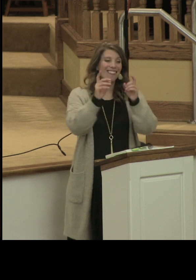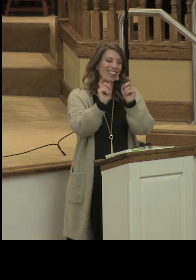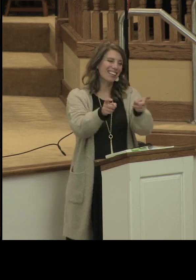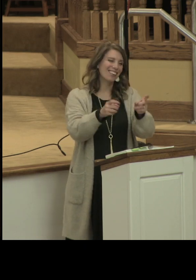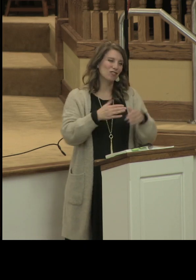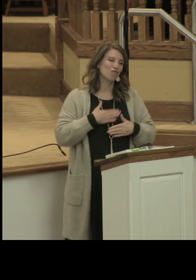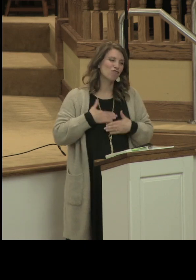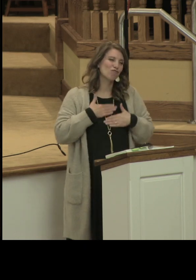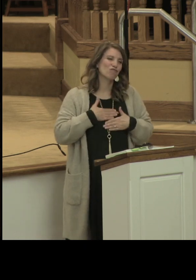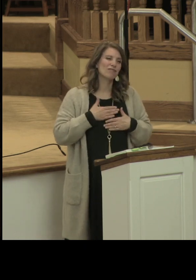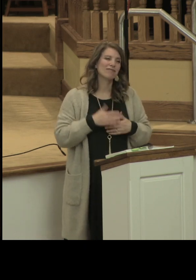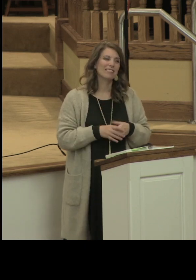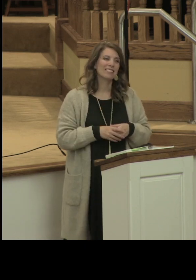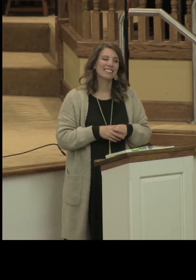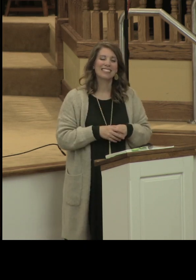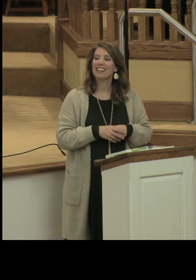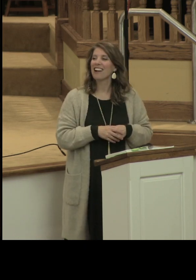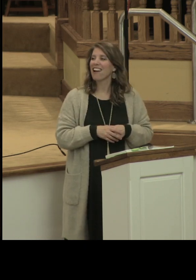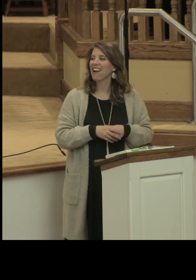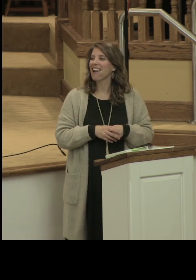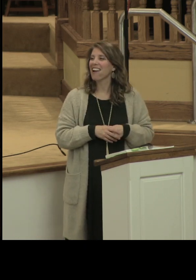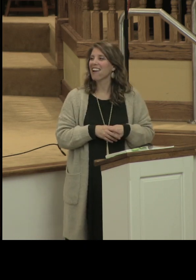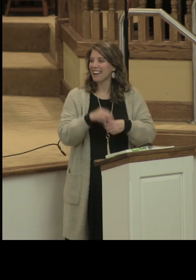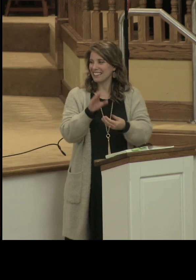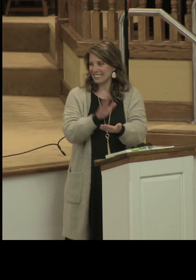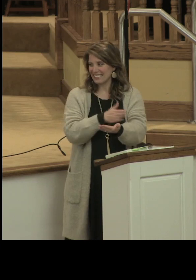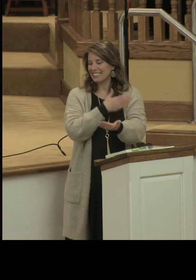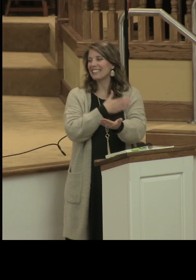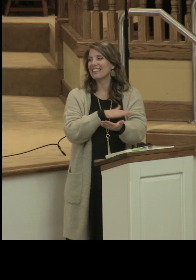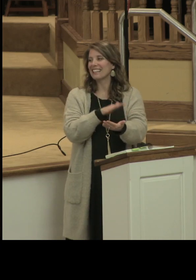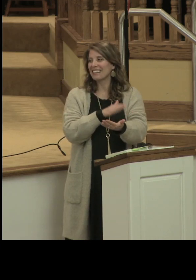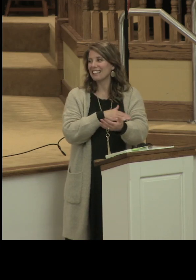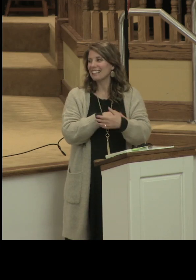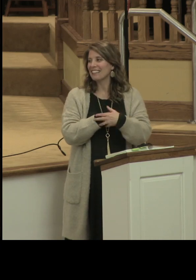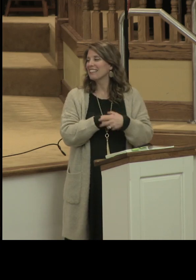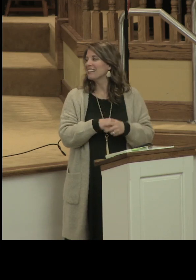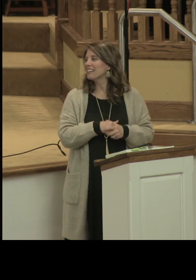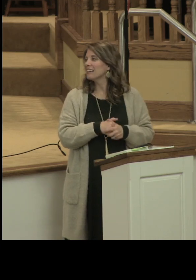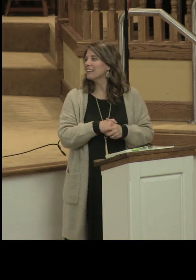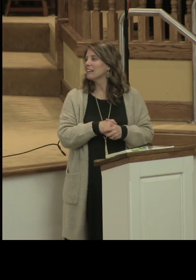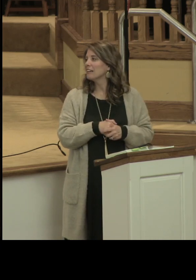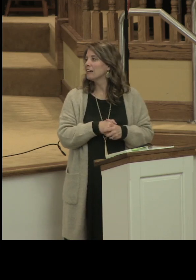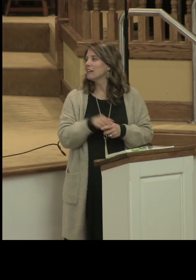Giving gifts. Receiving is fun, too, but giving is even better, yeah. Yes, sir.